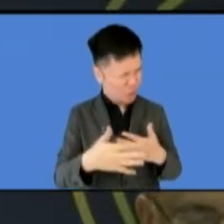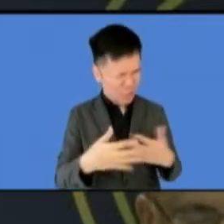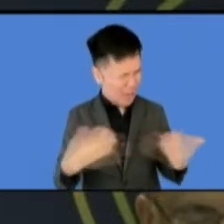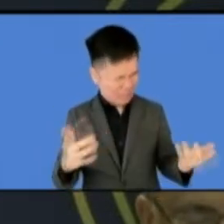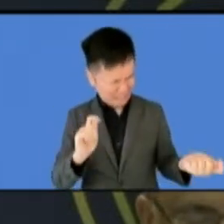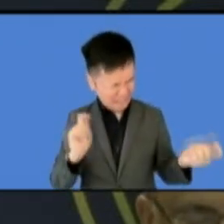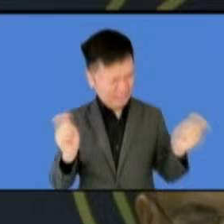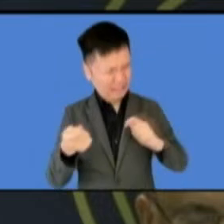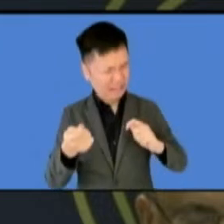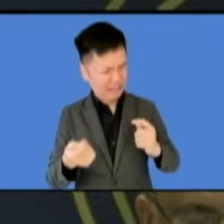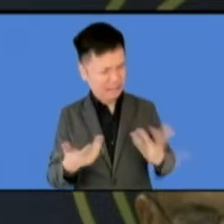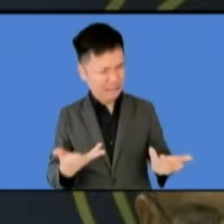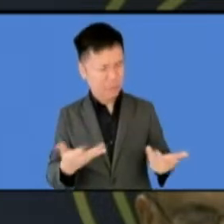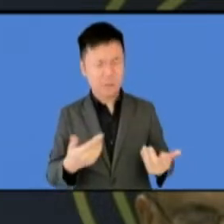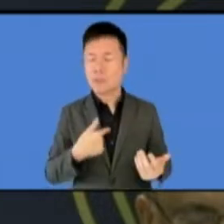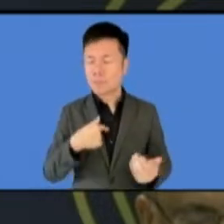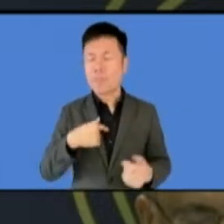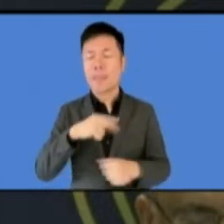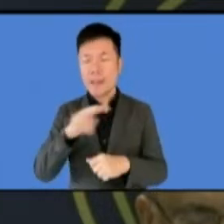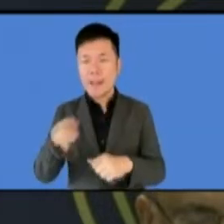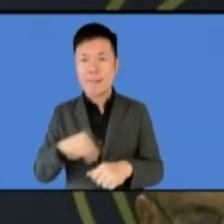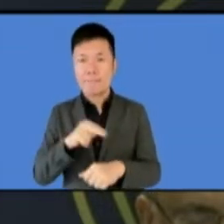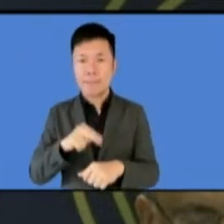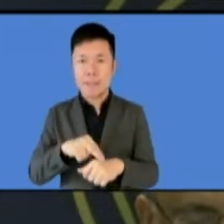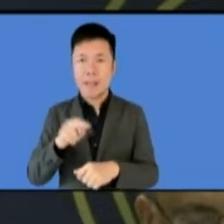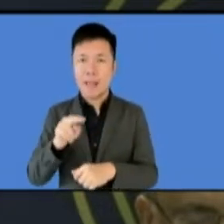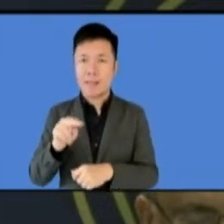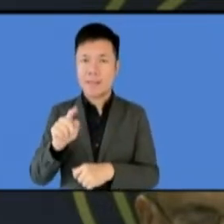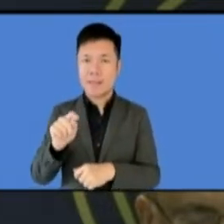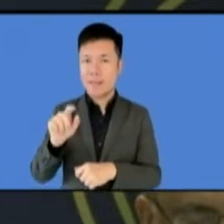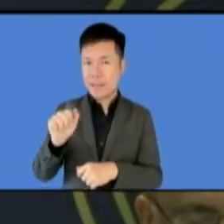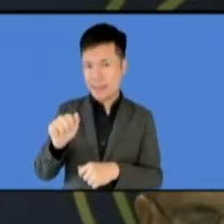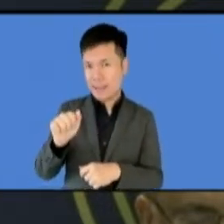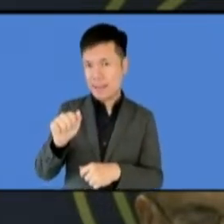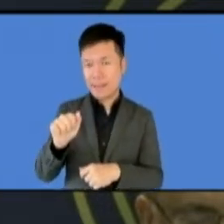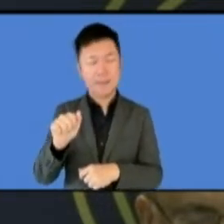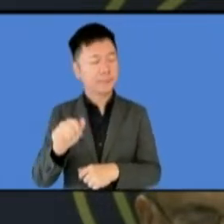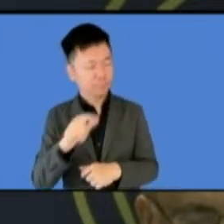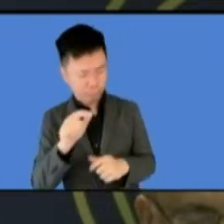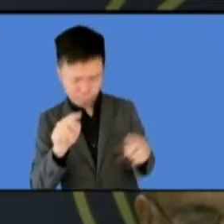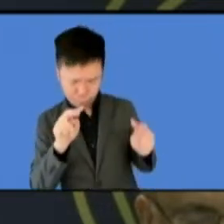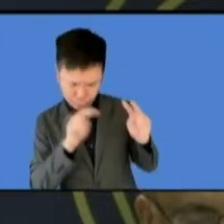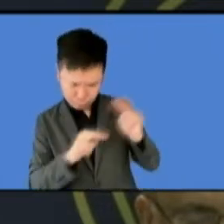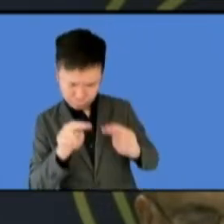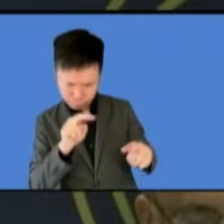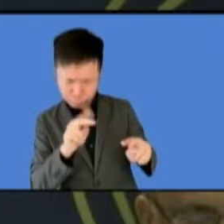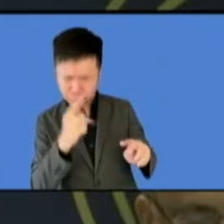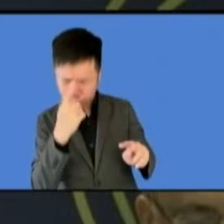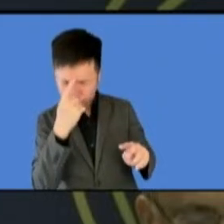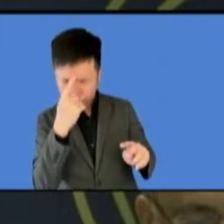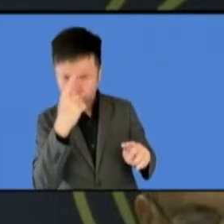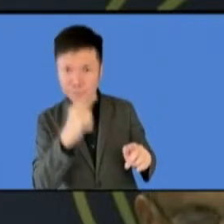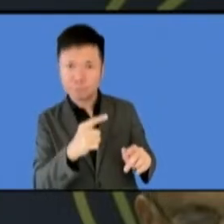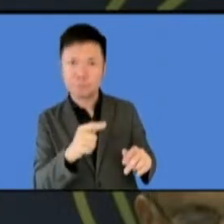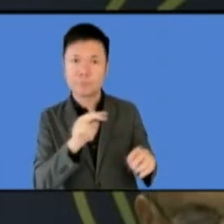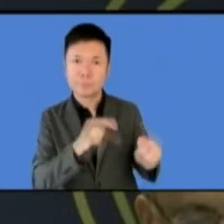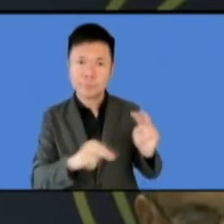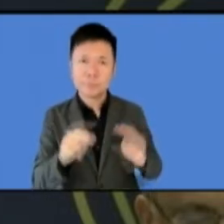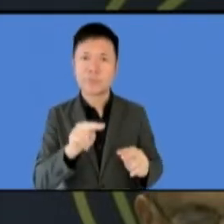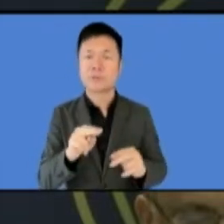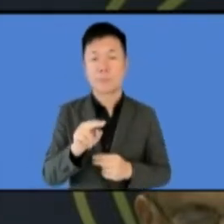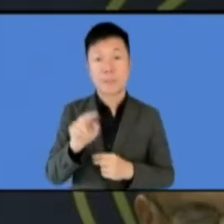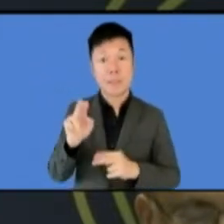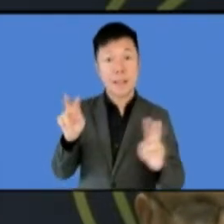where the NTA, or the National Transfer Account, comes in. The NTA, or the National Transfer Account,